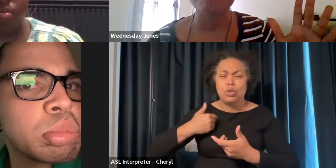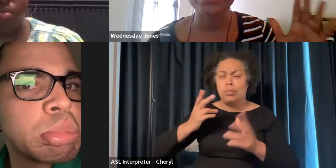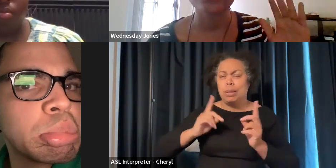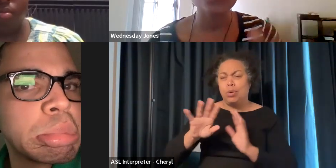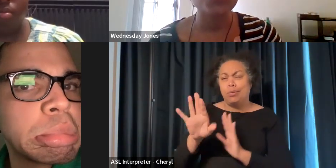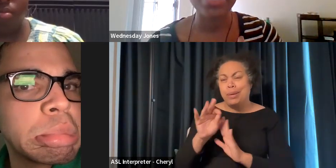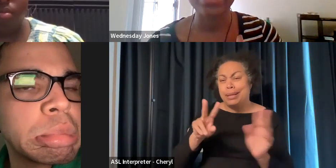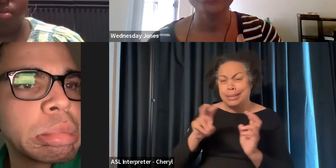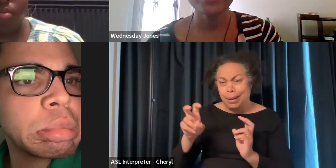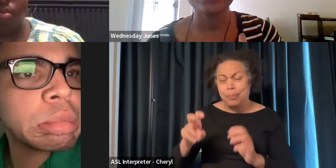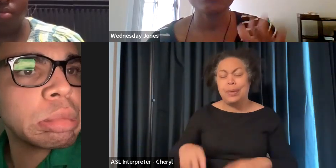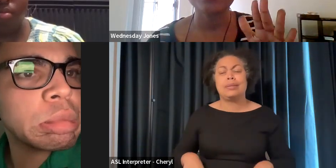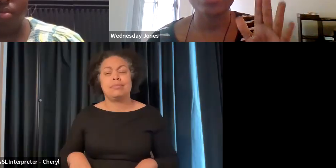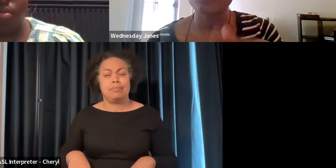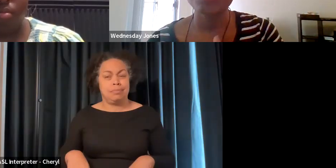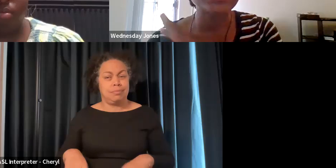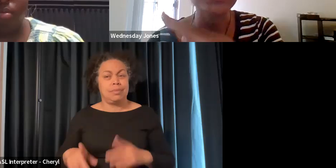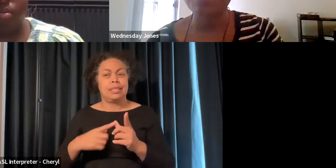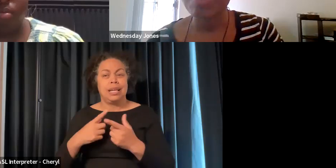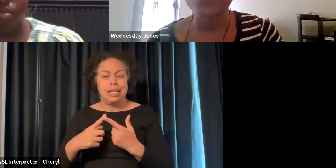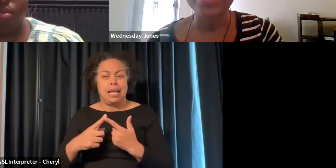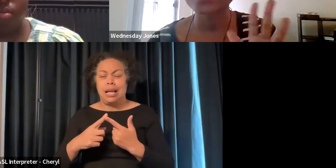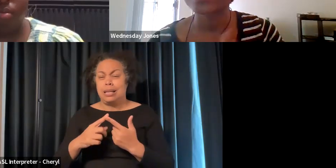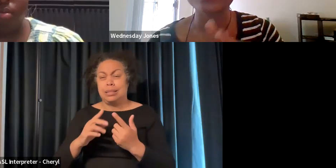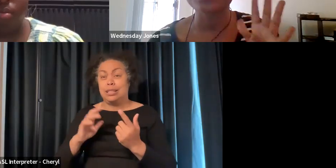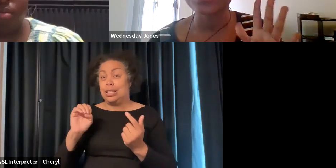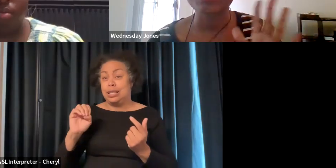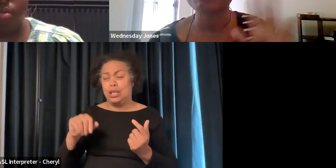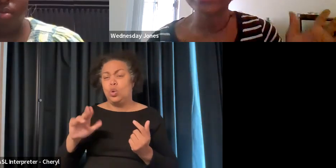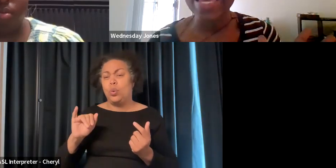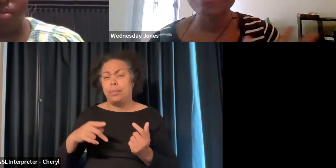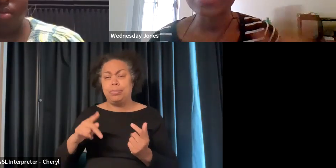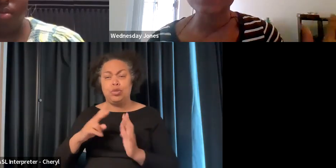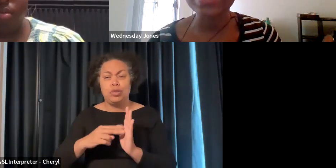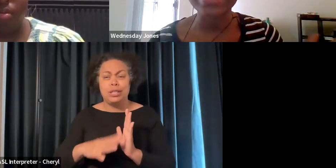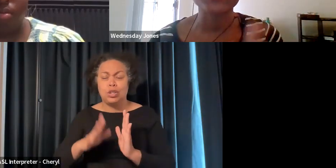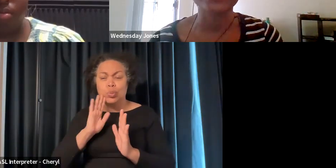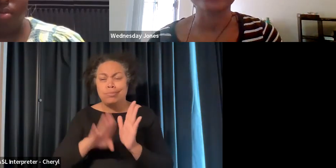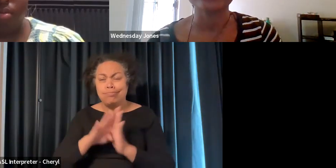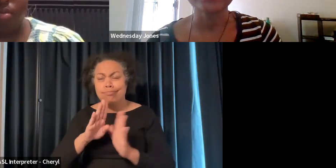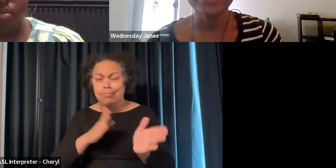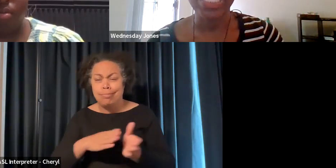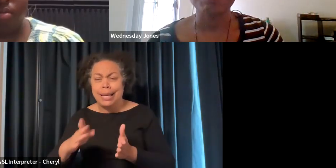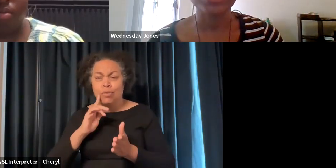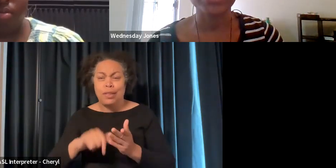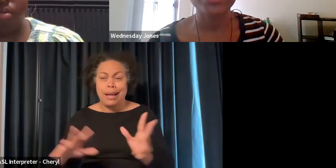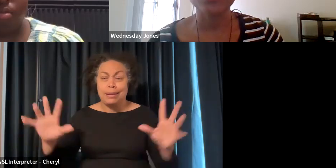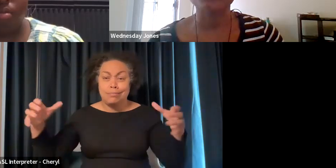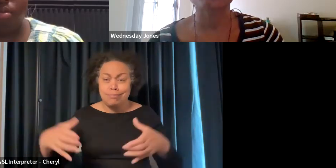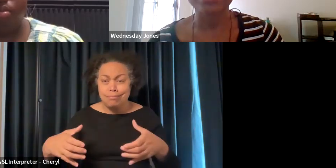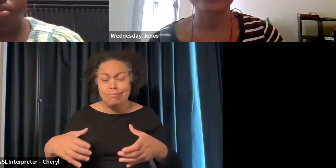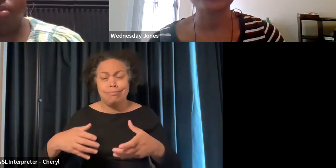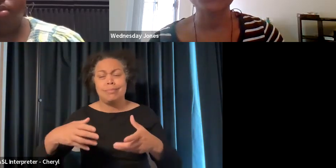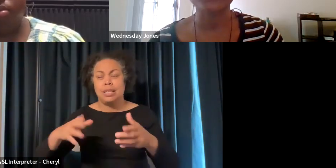chosen topic, the youth, the equip leaders come up with like the plan for the session, and it's very